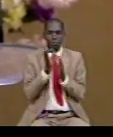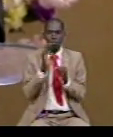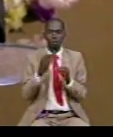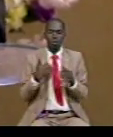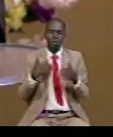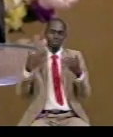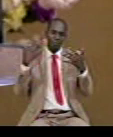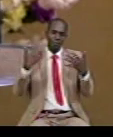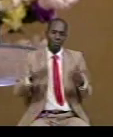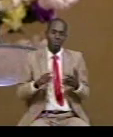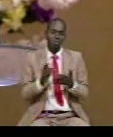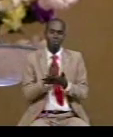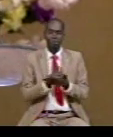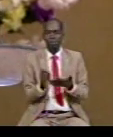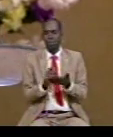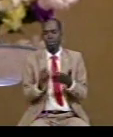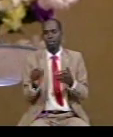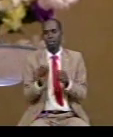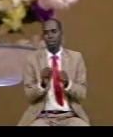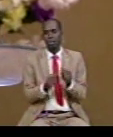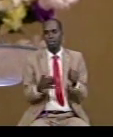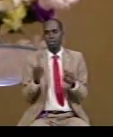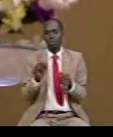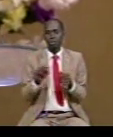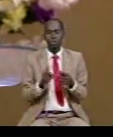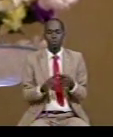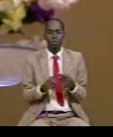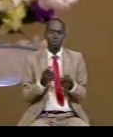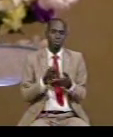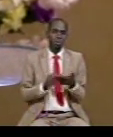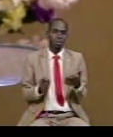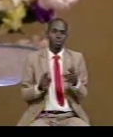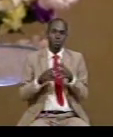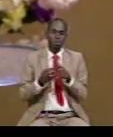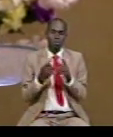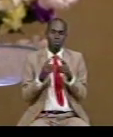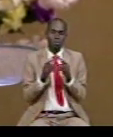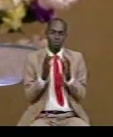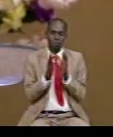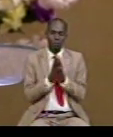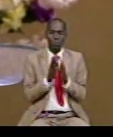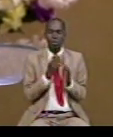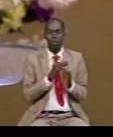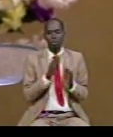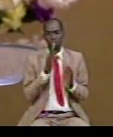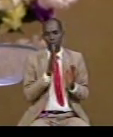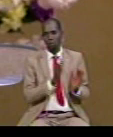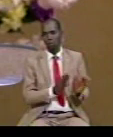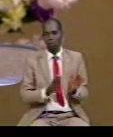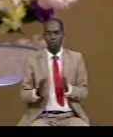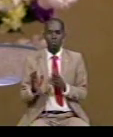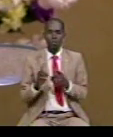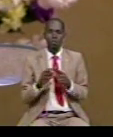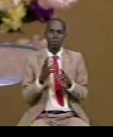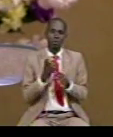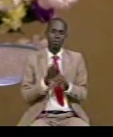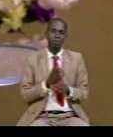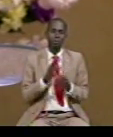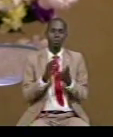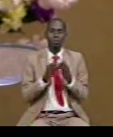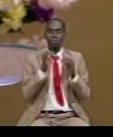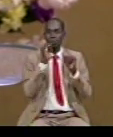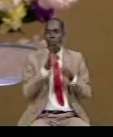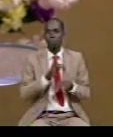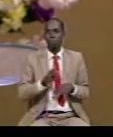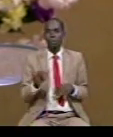states and nations, to attend to the converse and get all the information so that we can